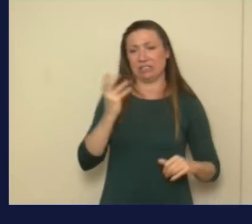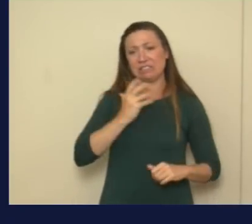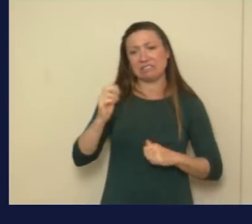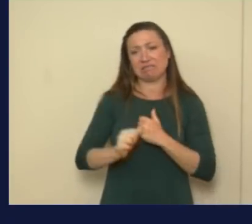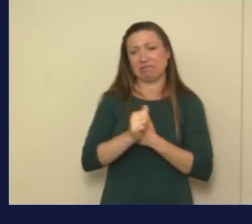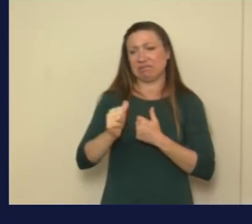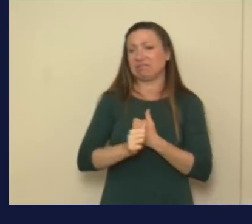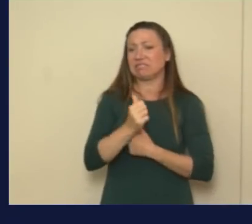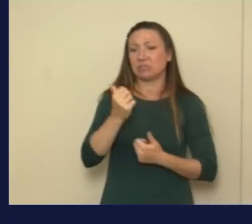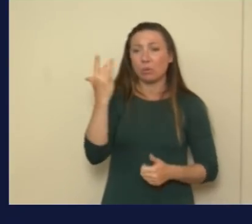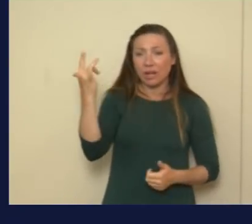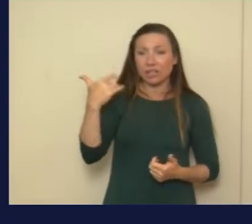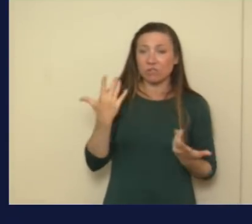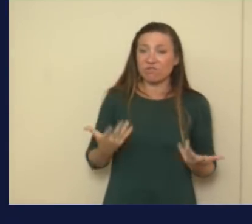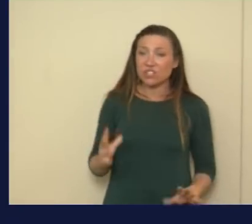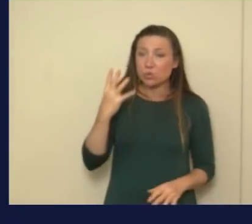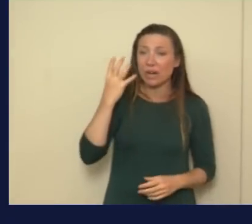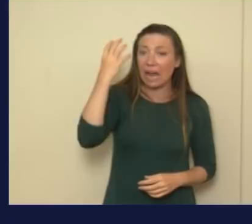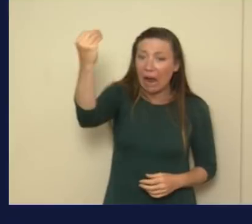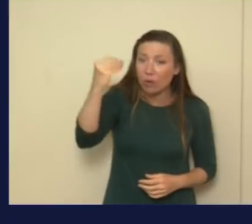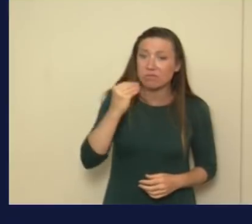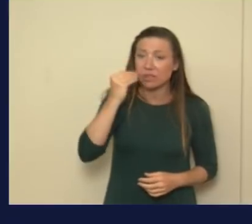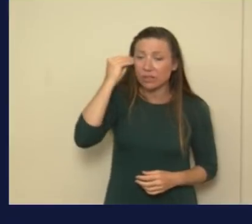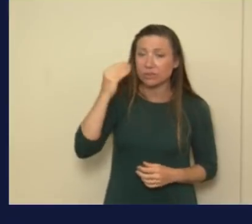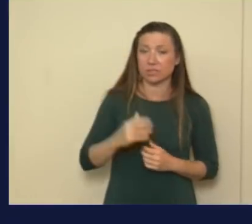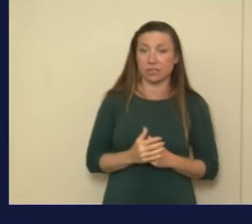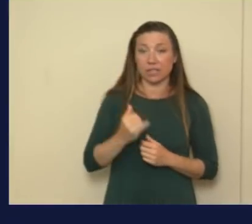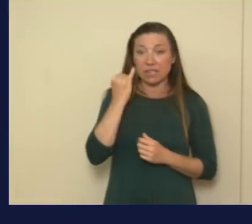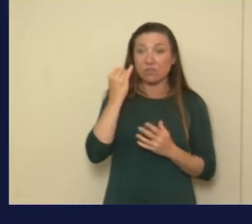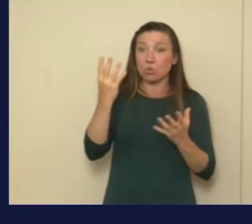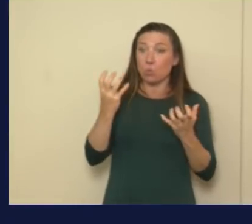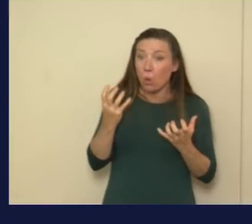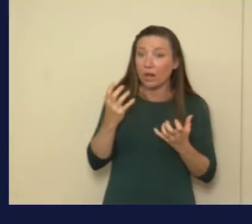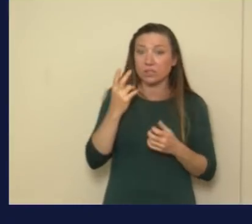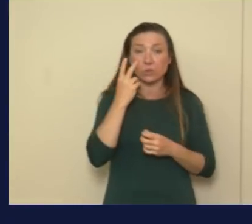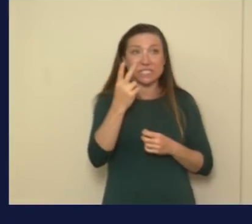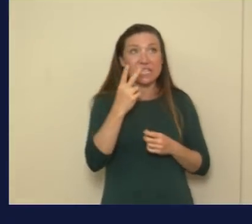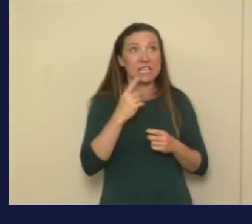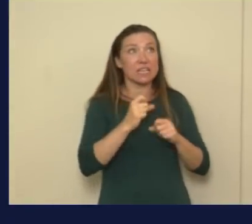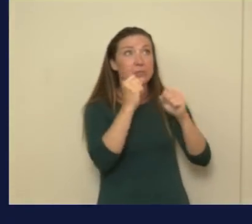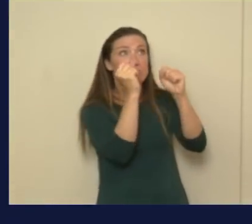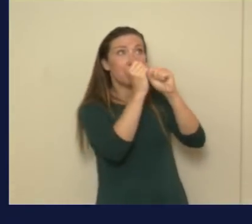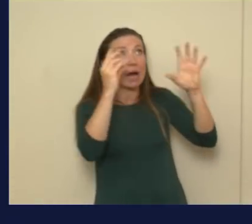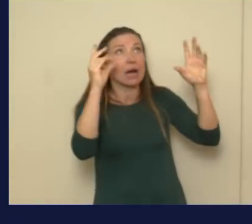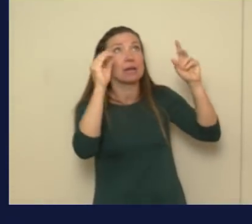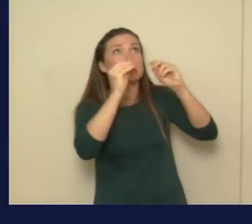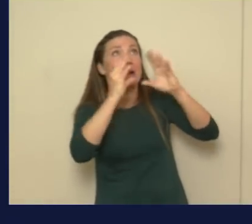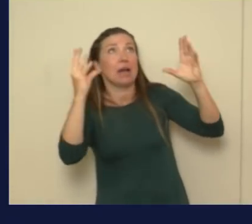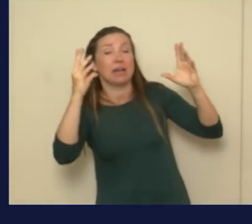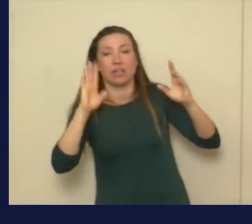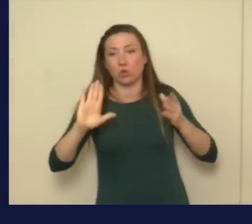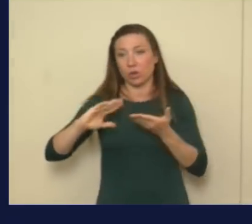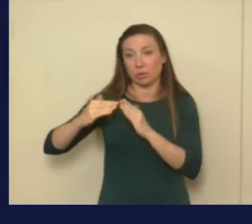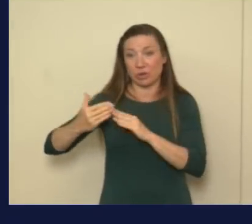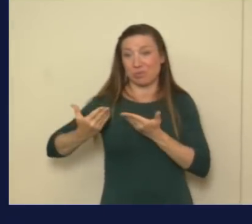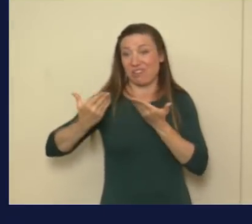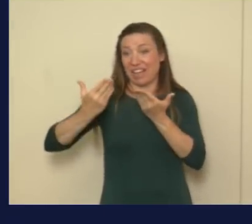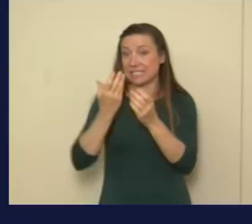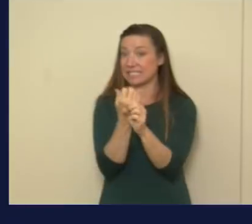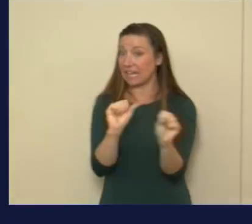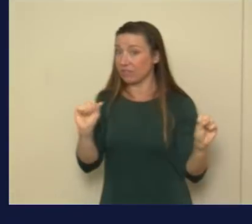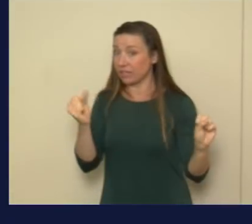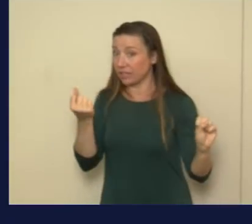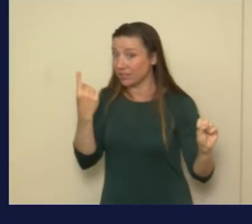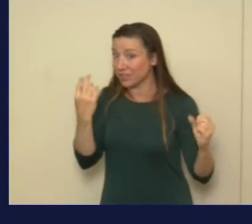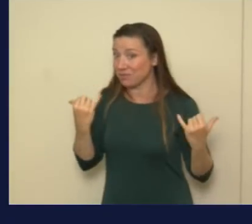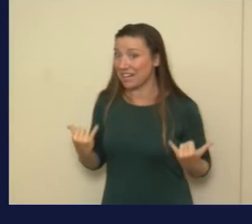want to watch fireworks and they're being provided by your community safely, because it's also fire season, then do so from